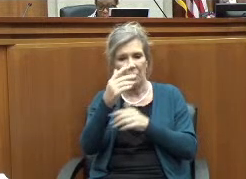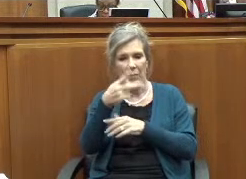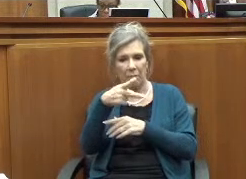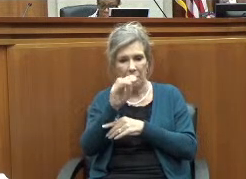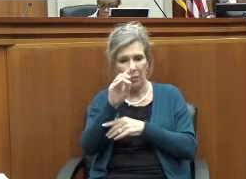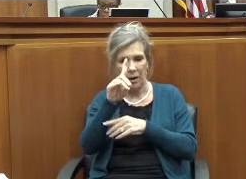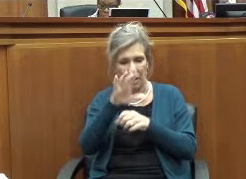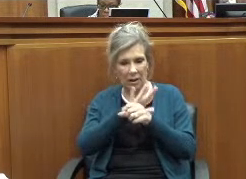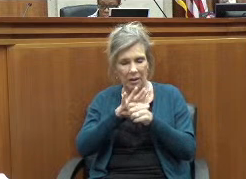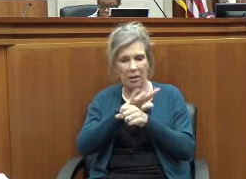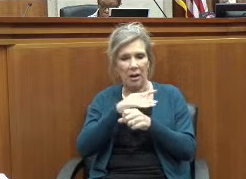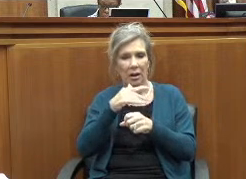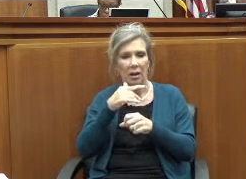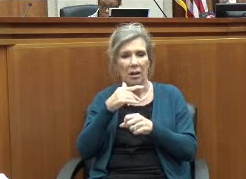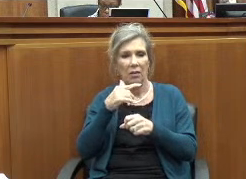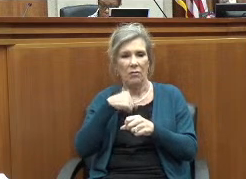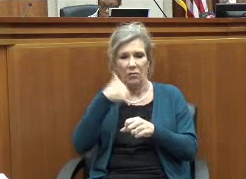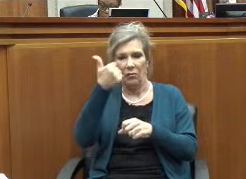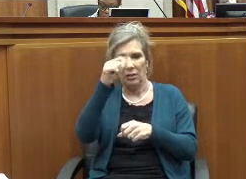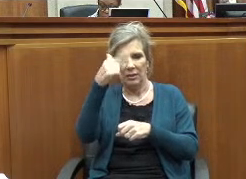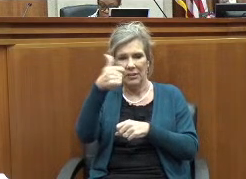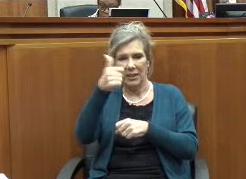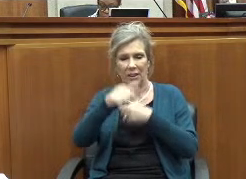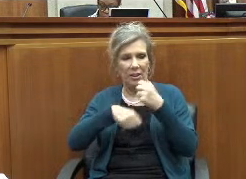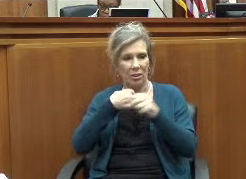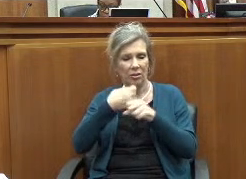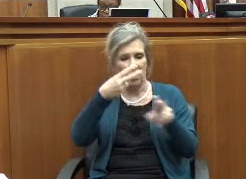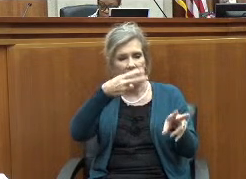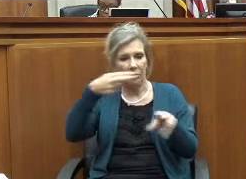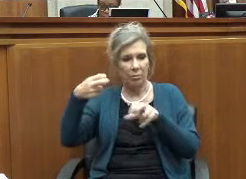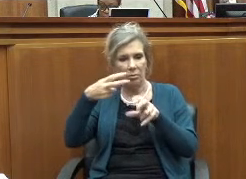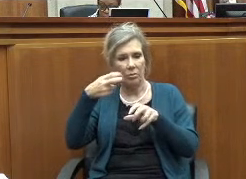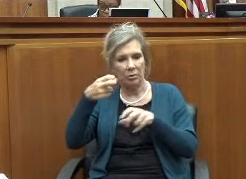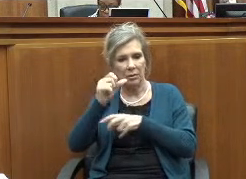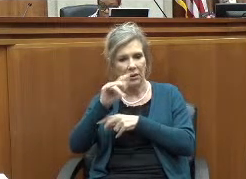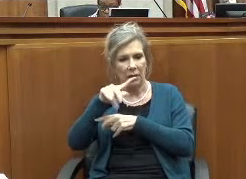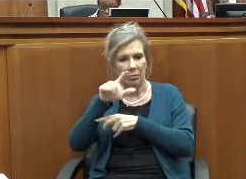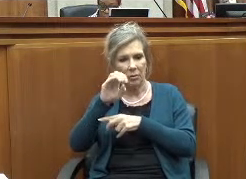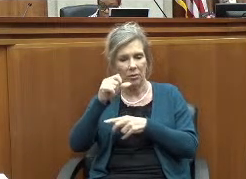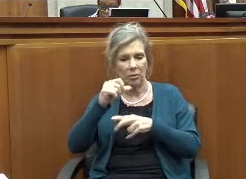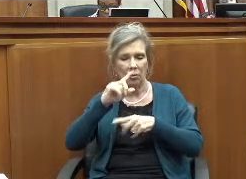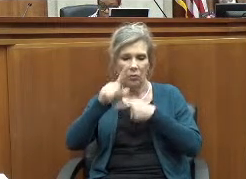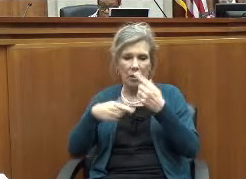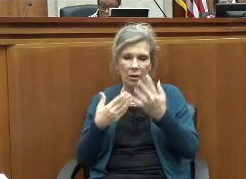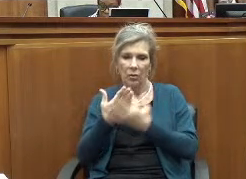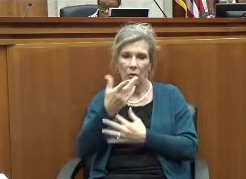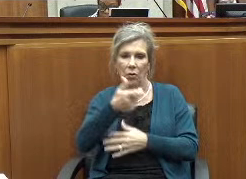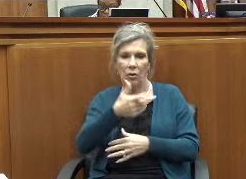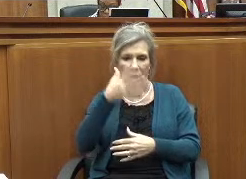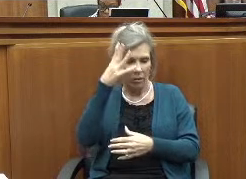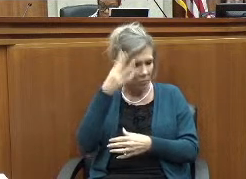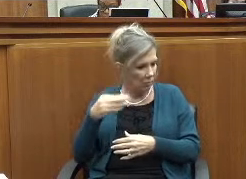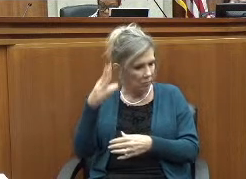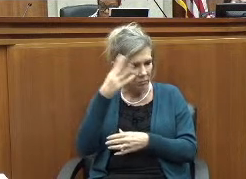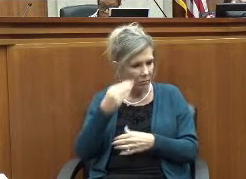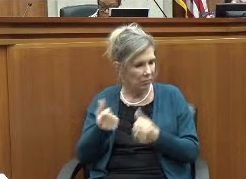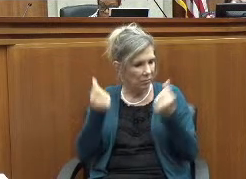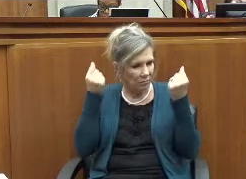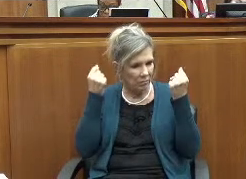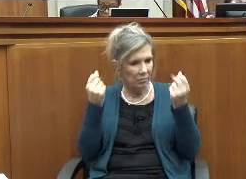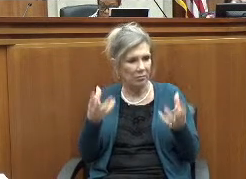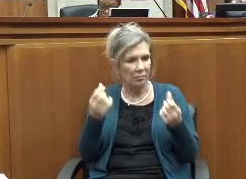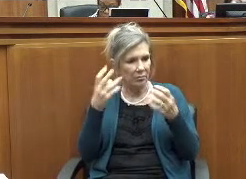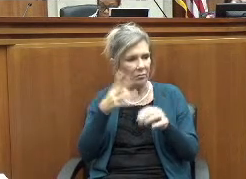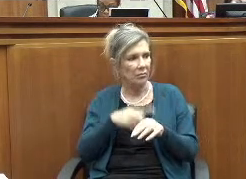special education audits, they typically pull samples. We have went through that completely on multiple occasions